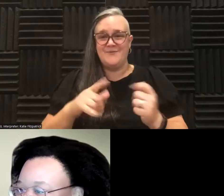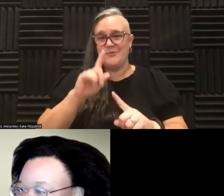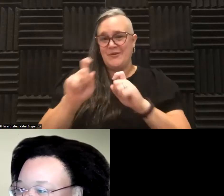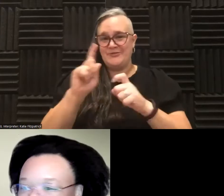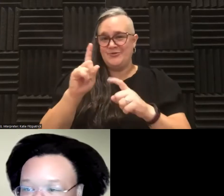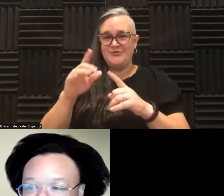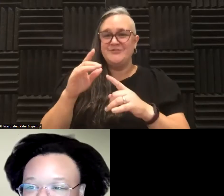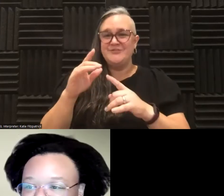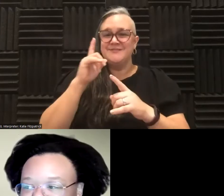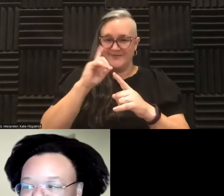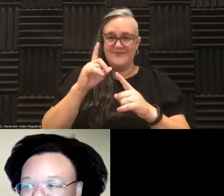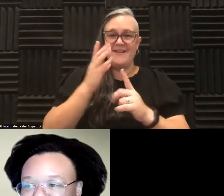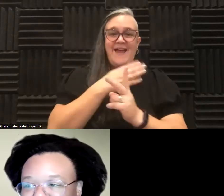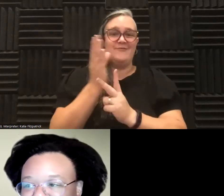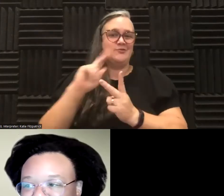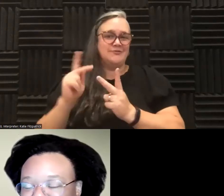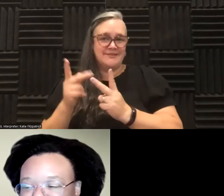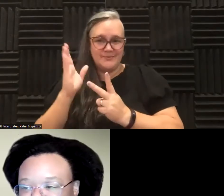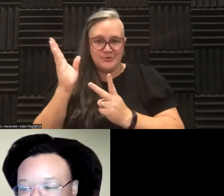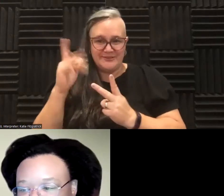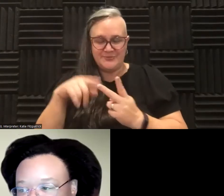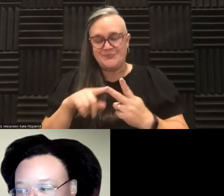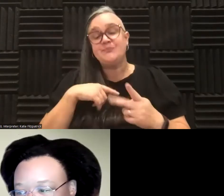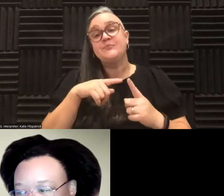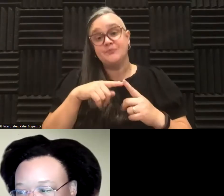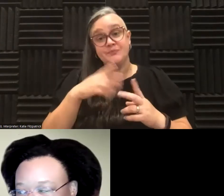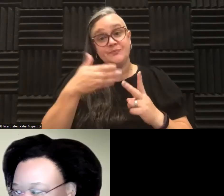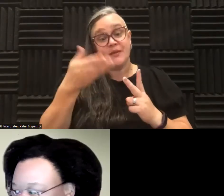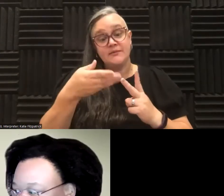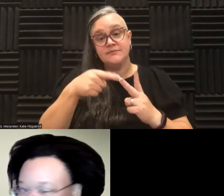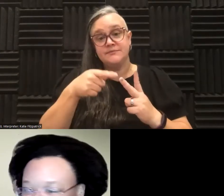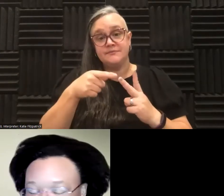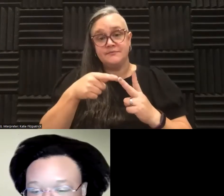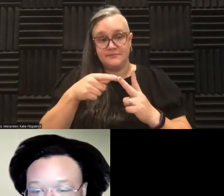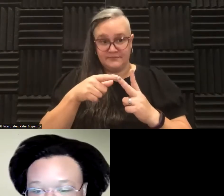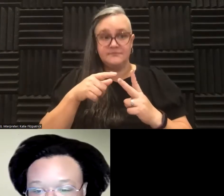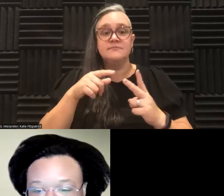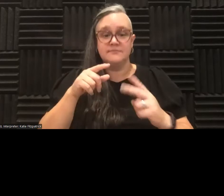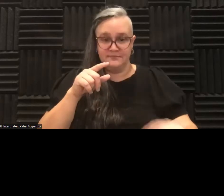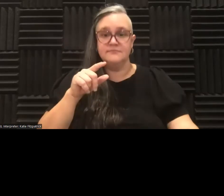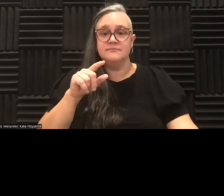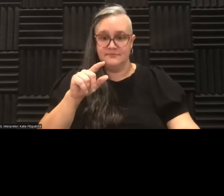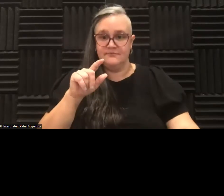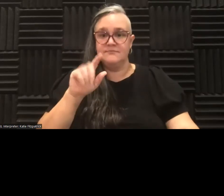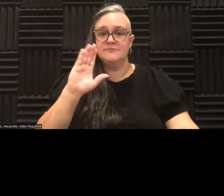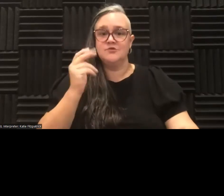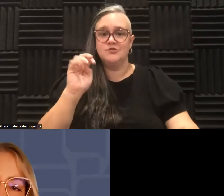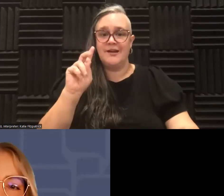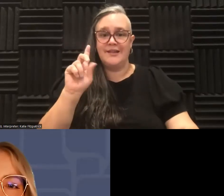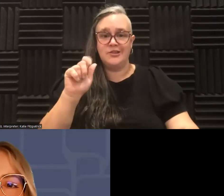next presentation. Next, we are going to hear from Ms. Chandler, who will talk to us about